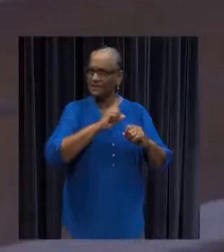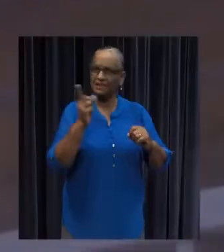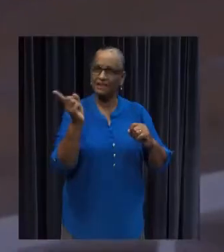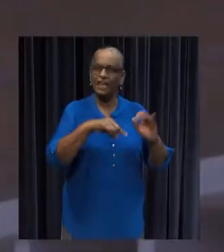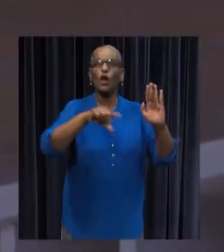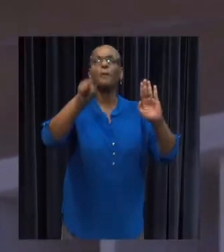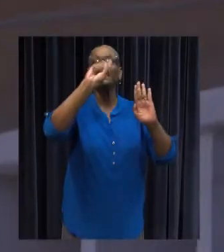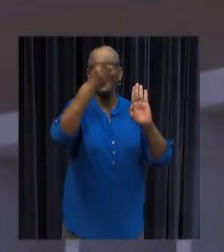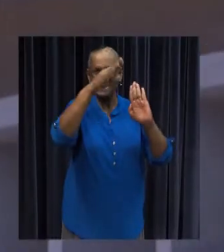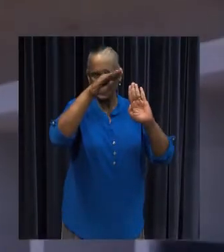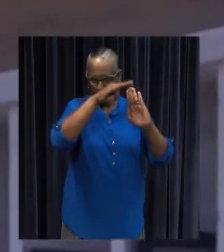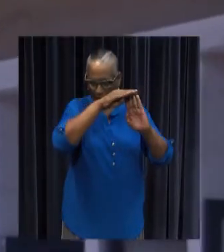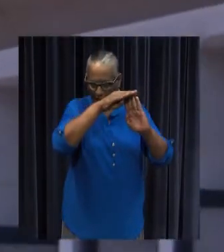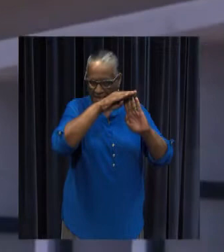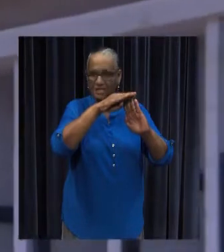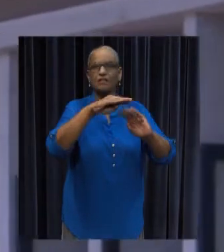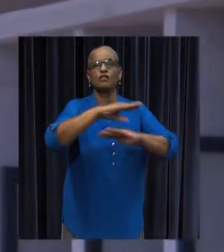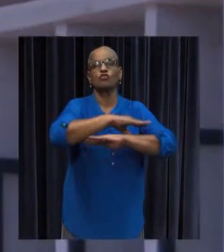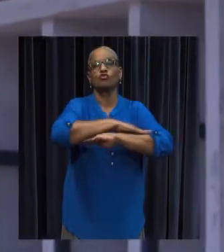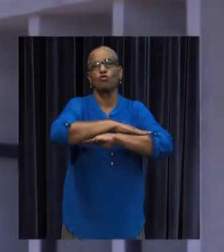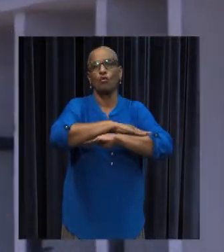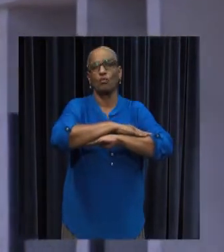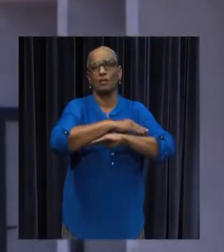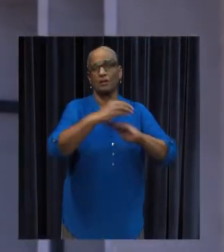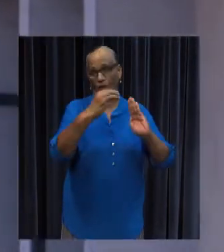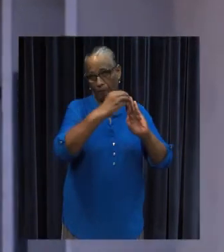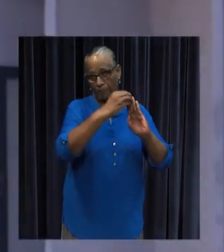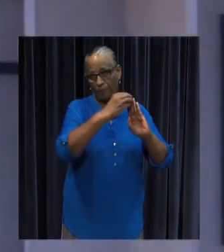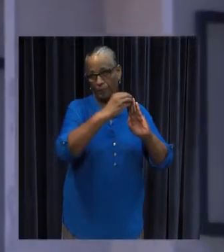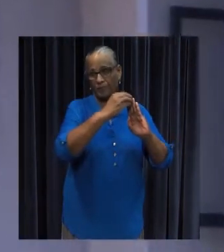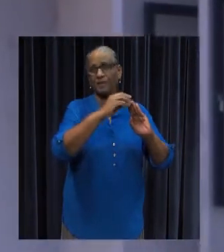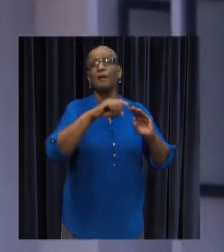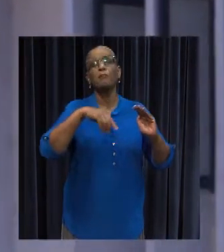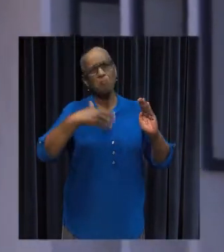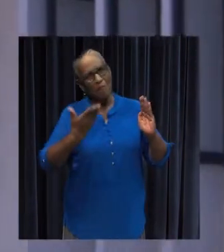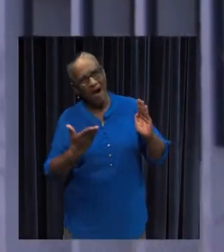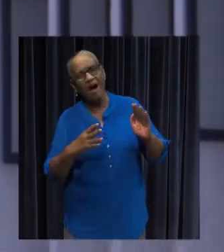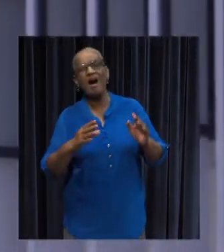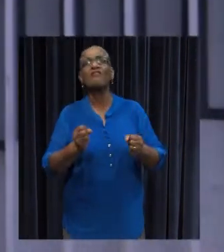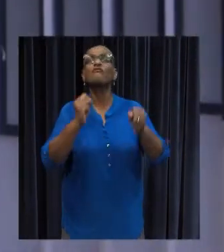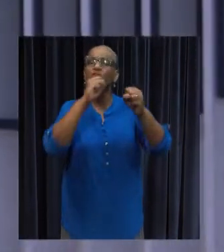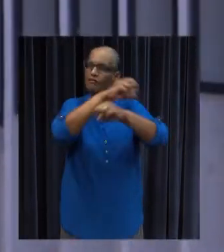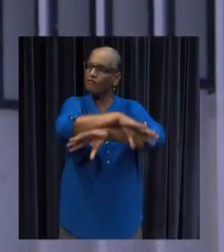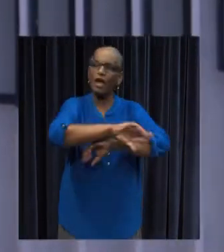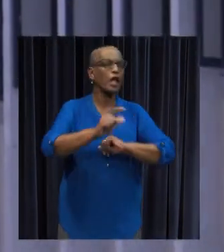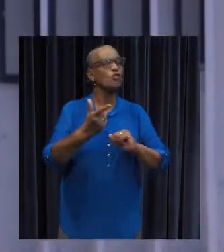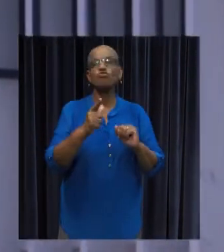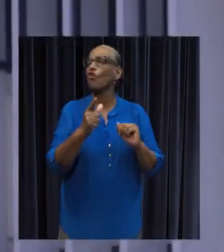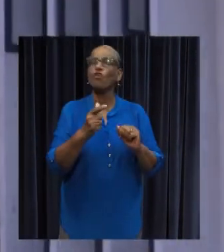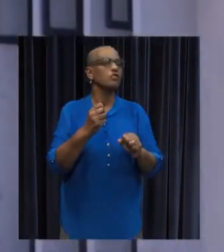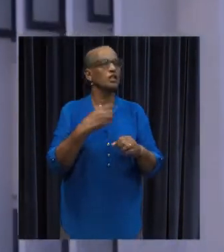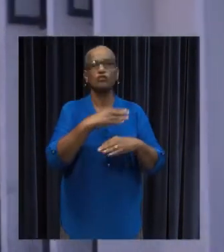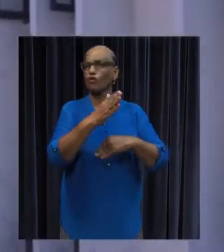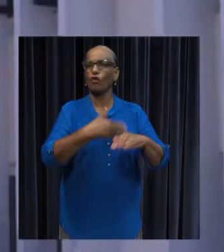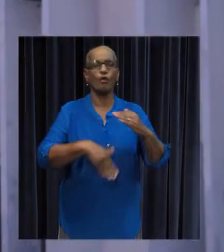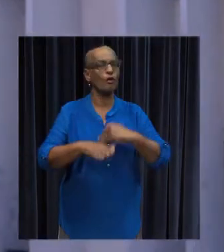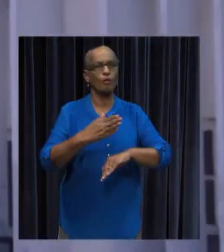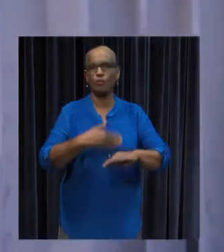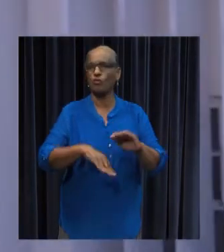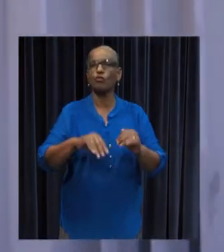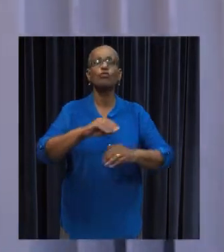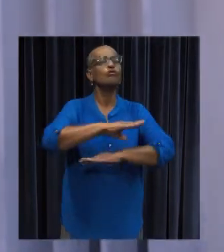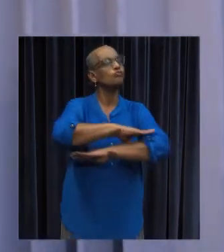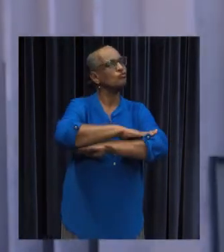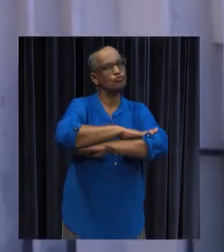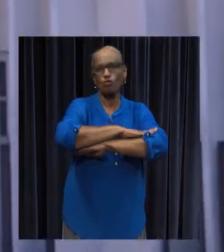in 2006. The replacement of the asbestos roof panels then became a priority of the